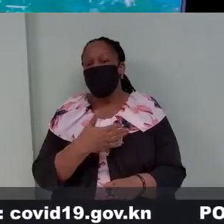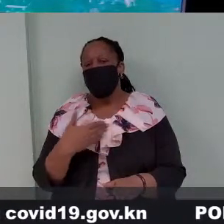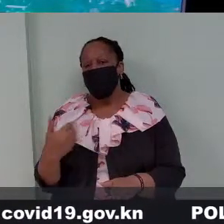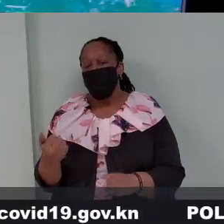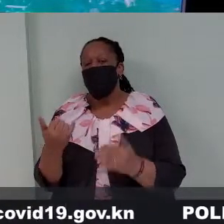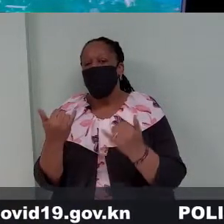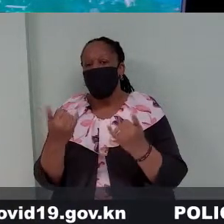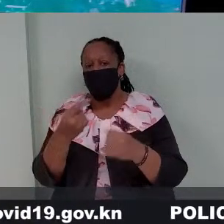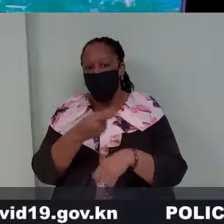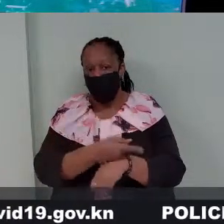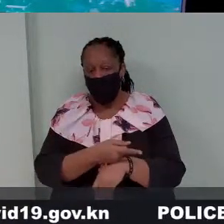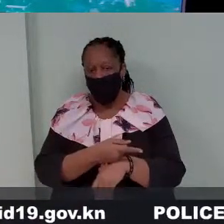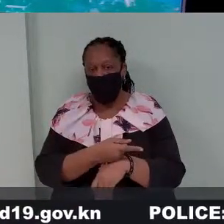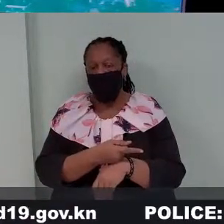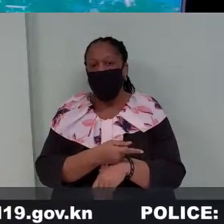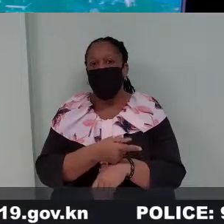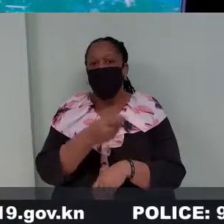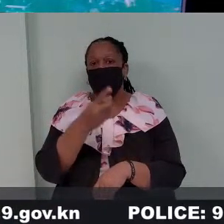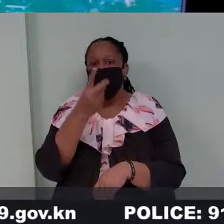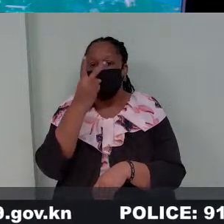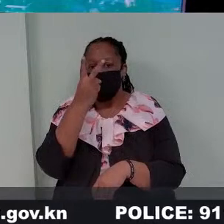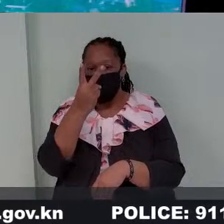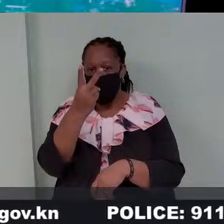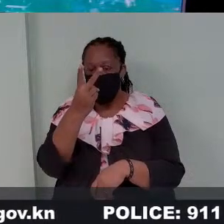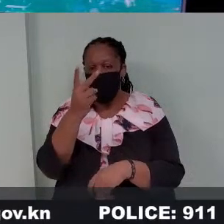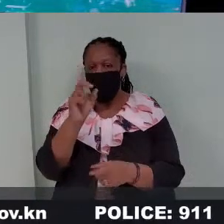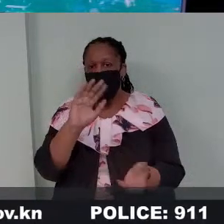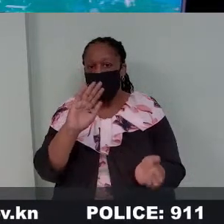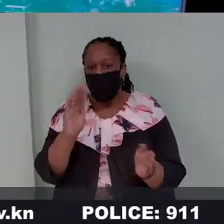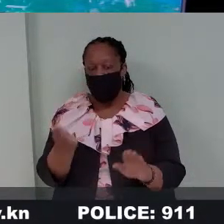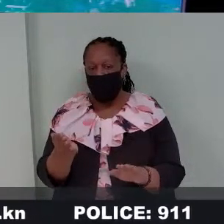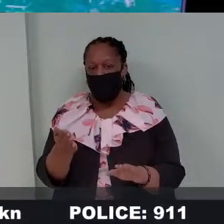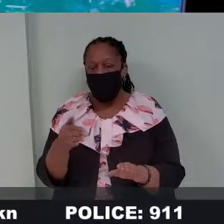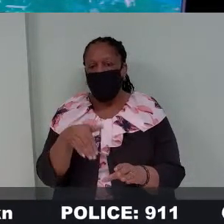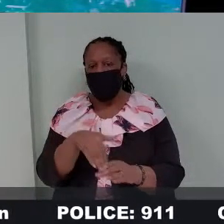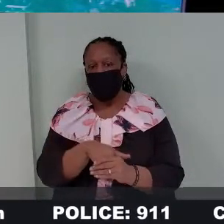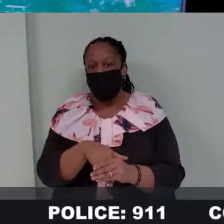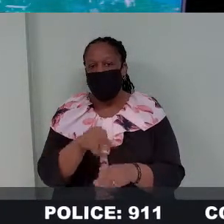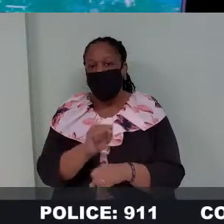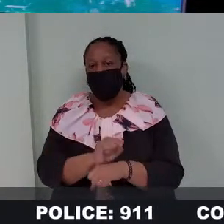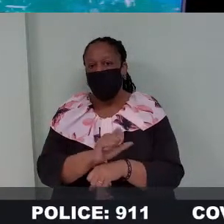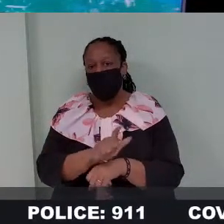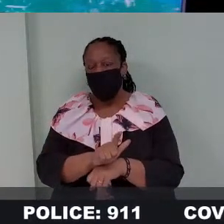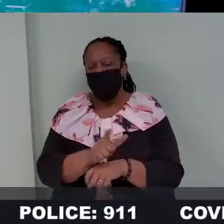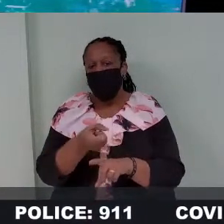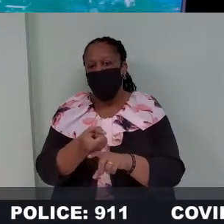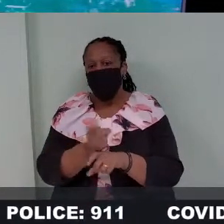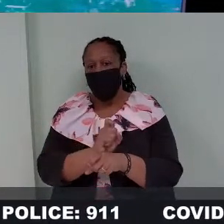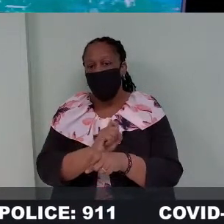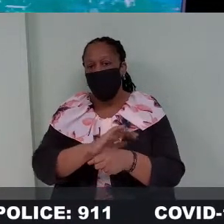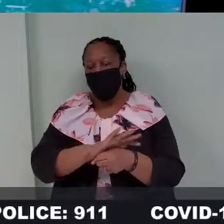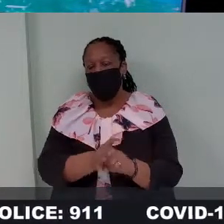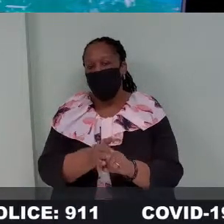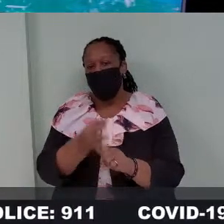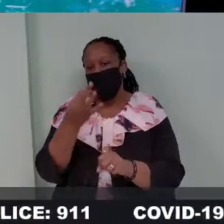78-year-old male. So St. Lucia has now recorded 2 deaths.